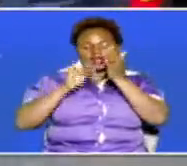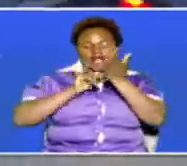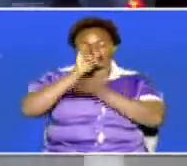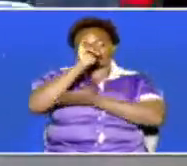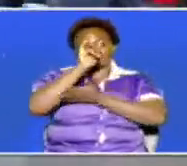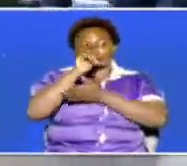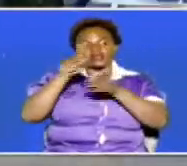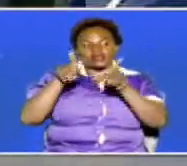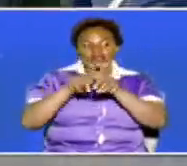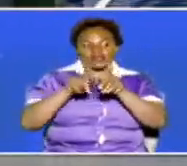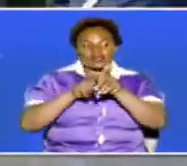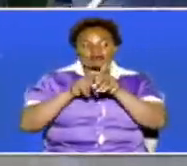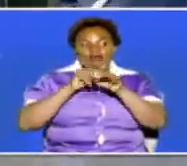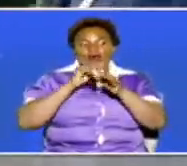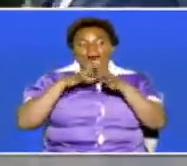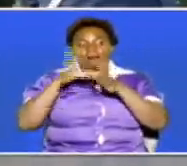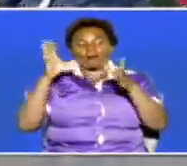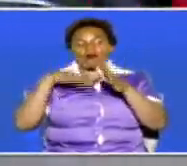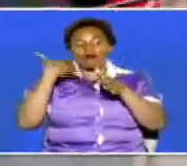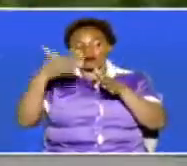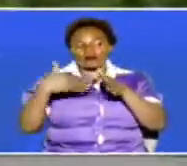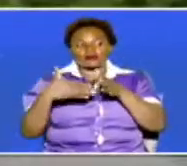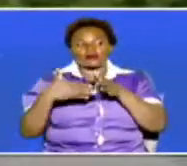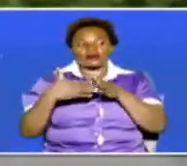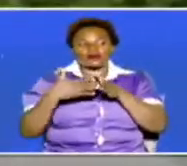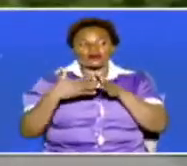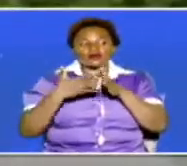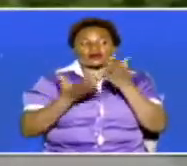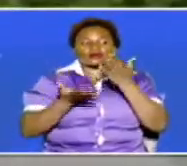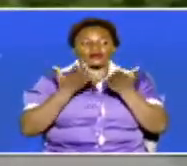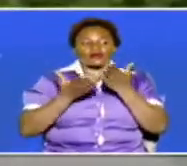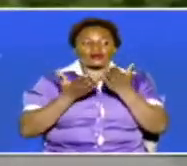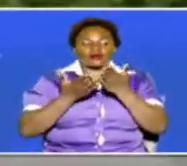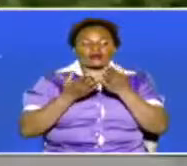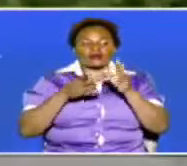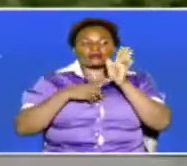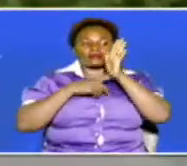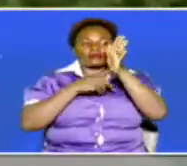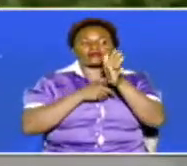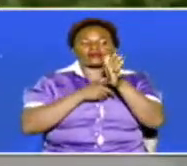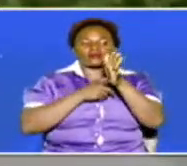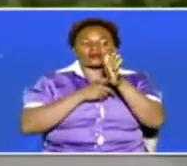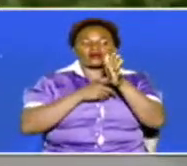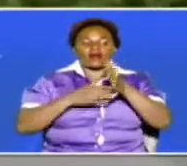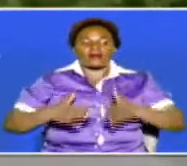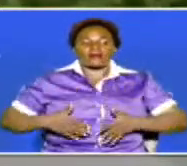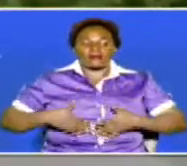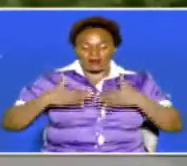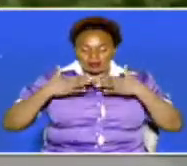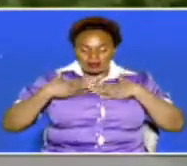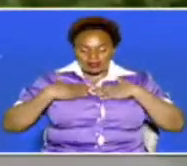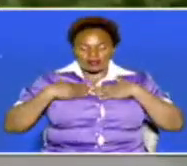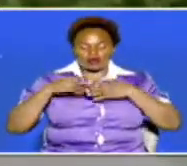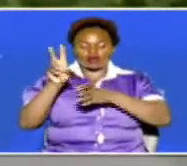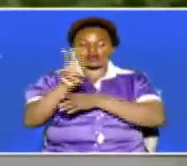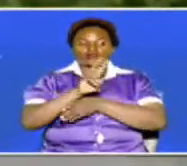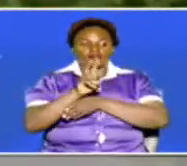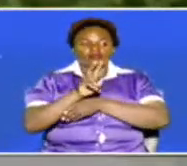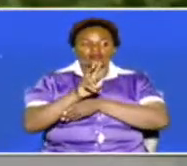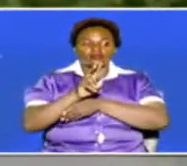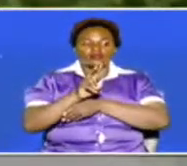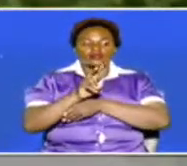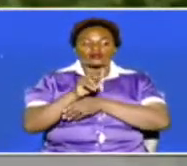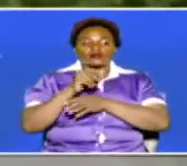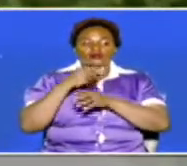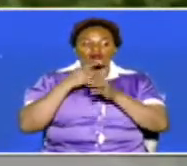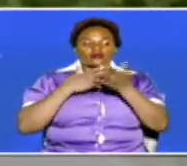and Kenya Navy, and it's their role always to either provide a vigil to the body or move the body as and when it's